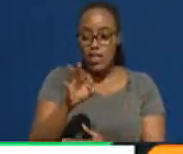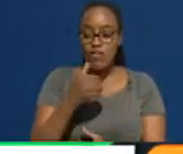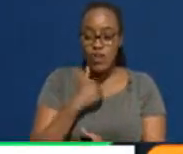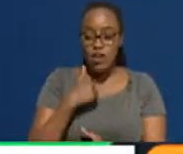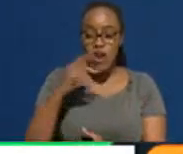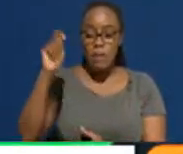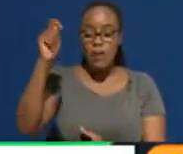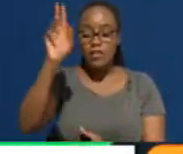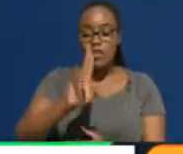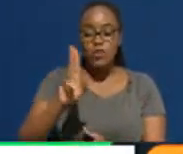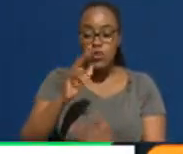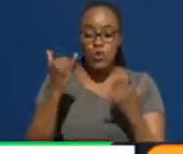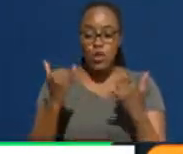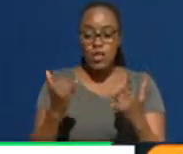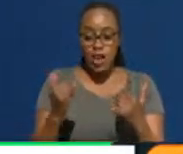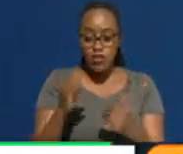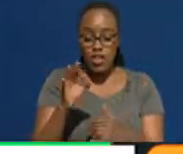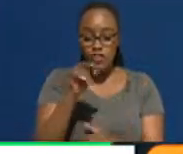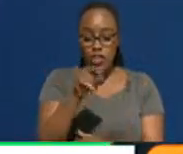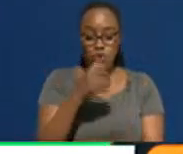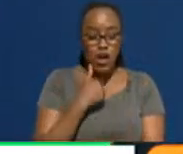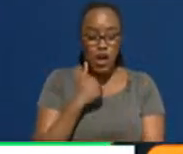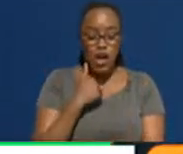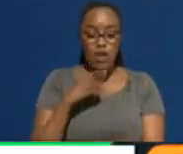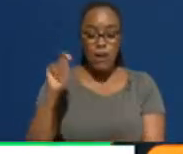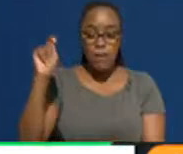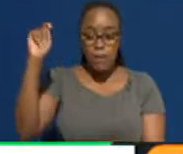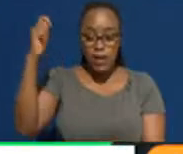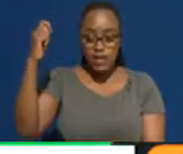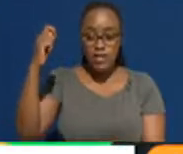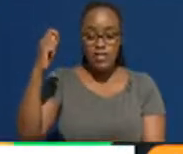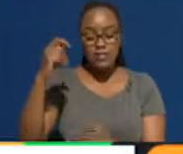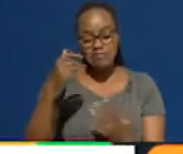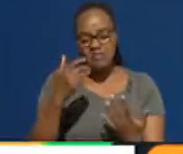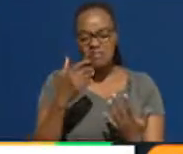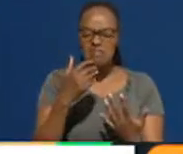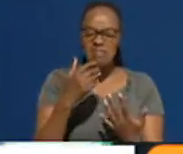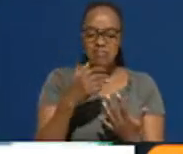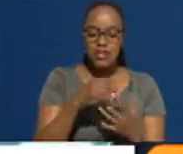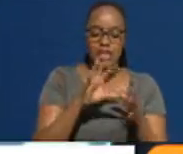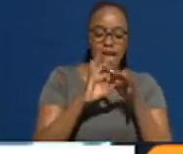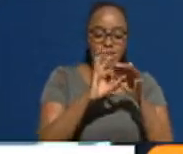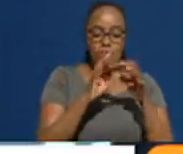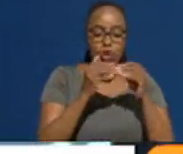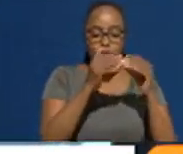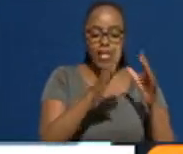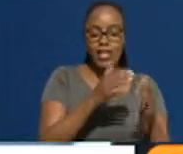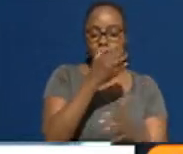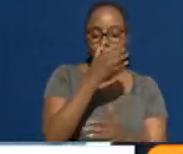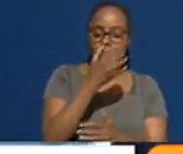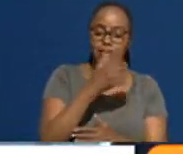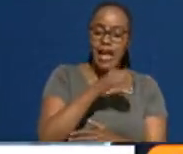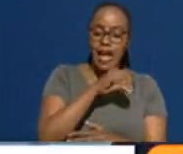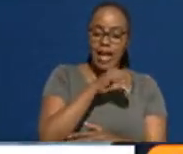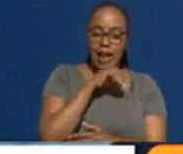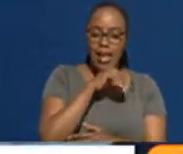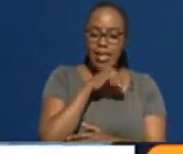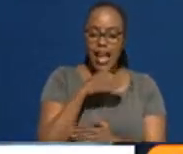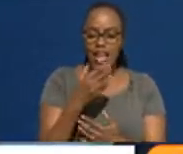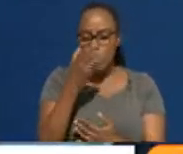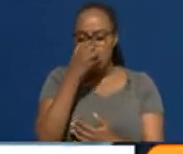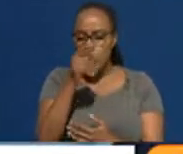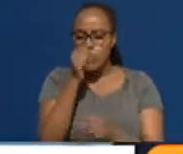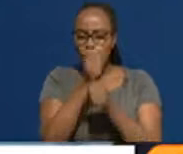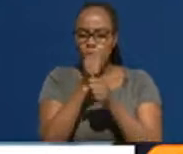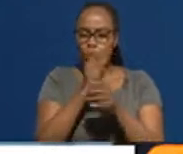President Uhuru Kenyatta tonight, if you're in the shoes of President-elect William Ruto, if you're in the shoes of Azimio candidate Raila Odinga, what do you say, what do